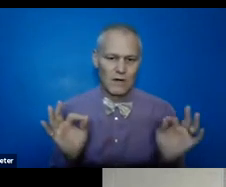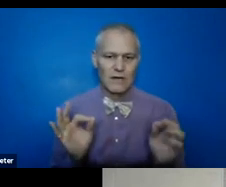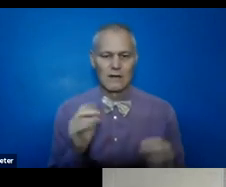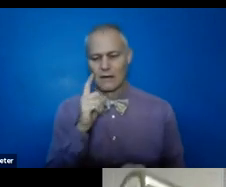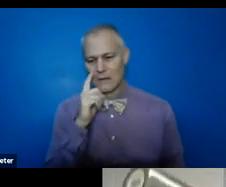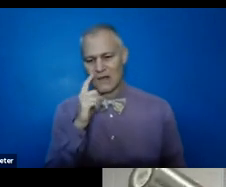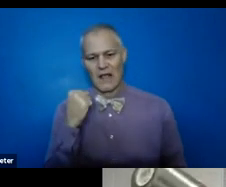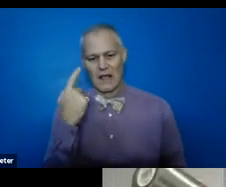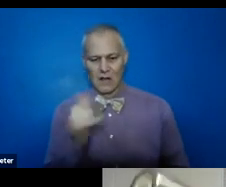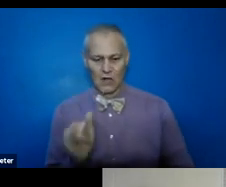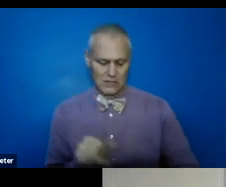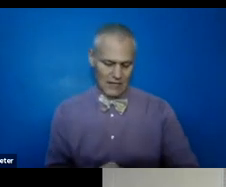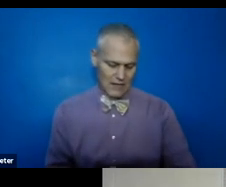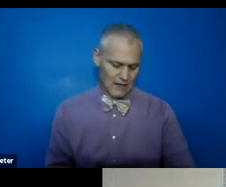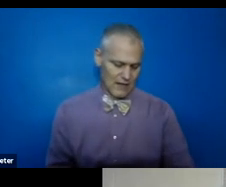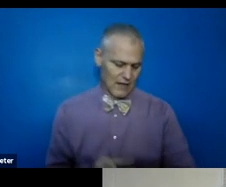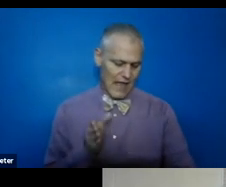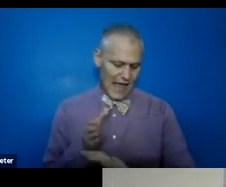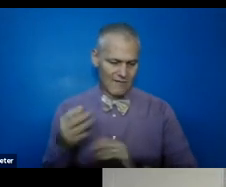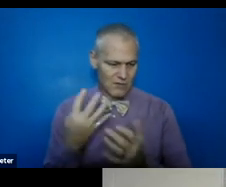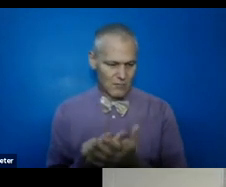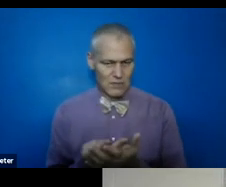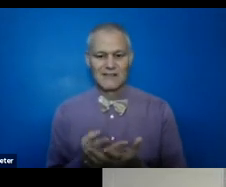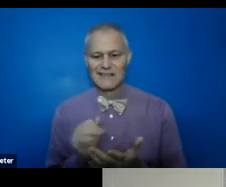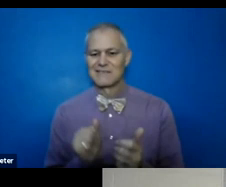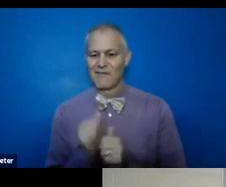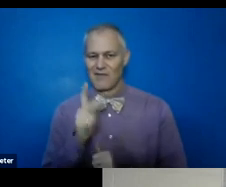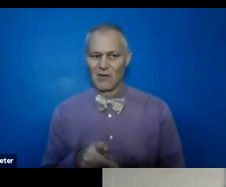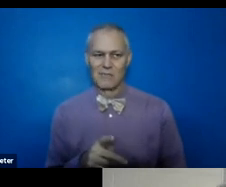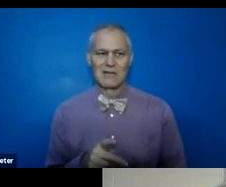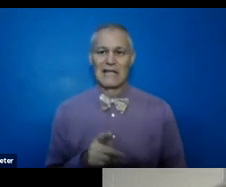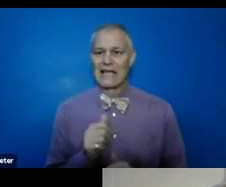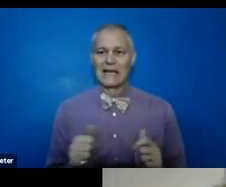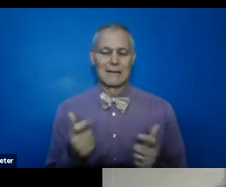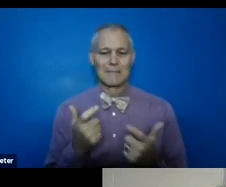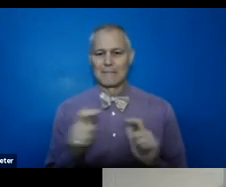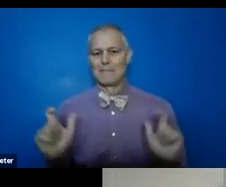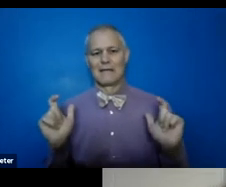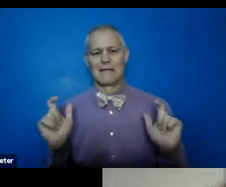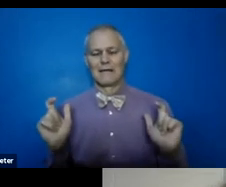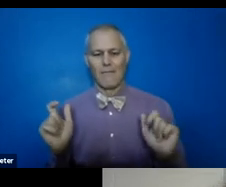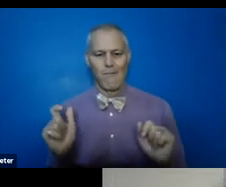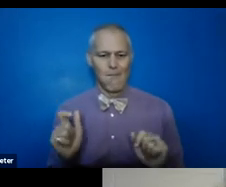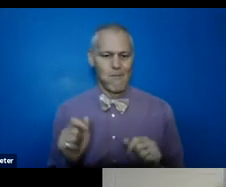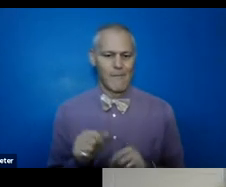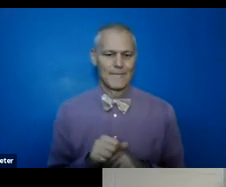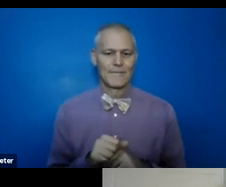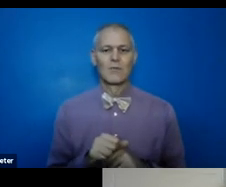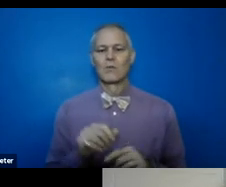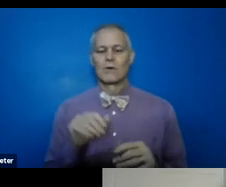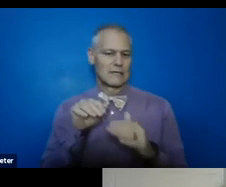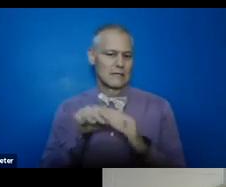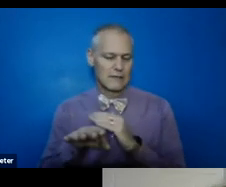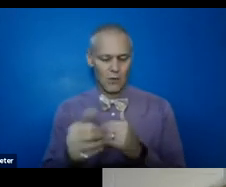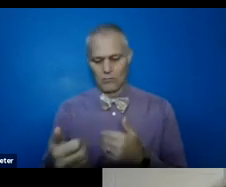life looks like after prison. And that's how I follow up. And if there's something major, a person would inbox me or call me, or